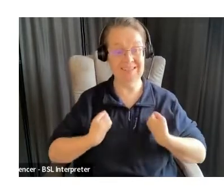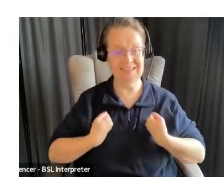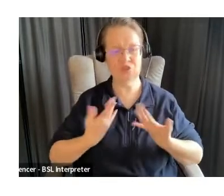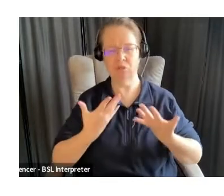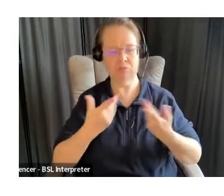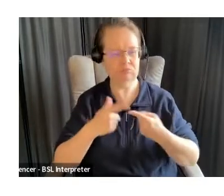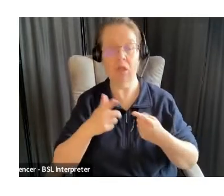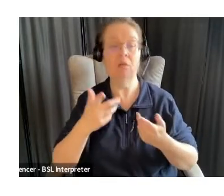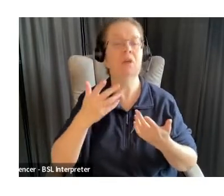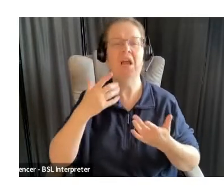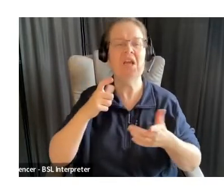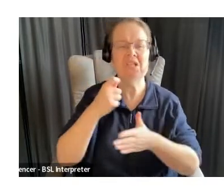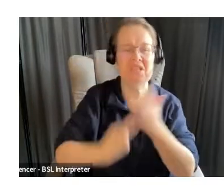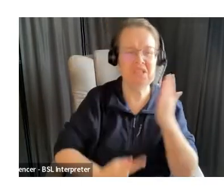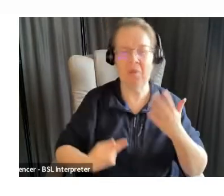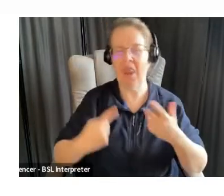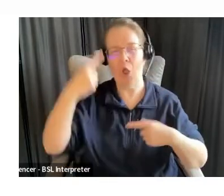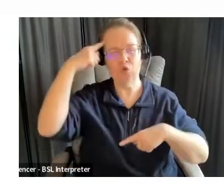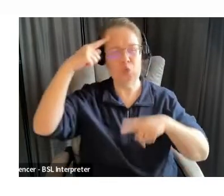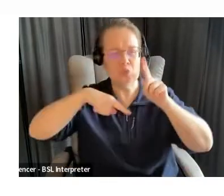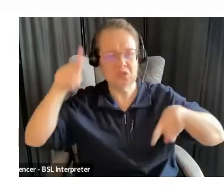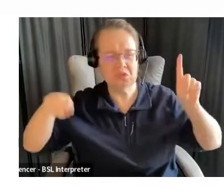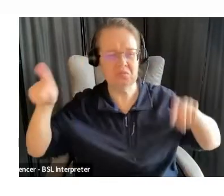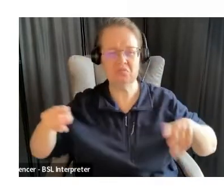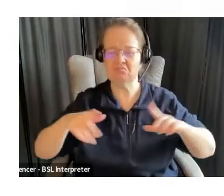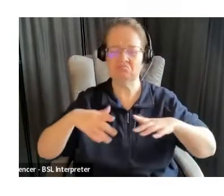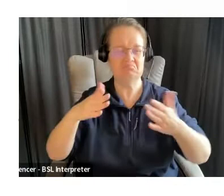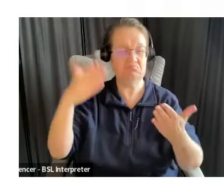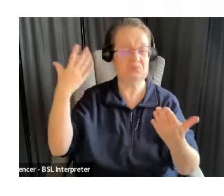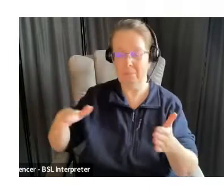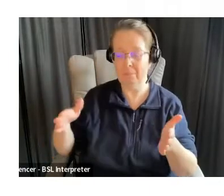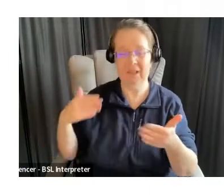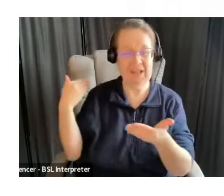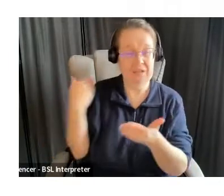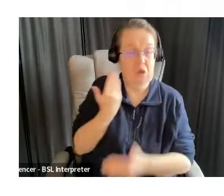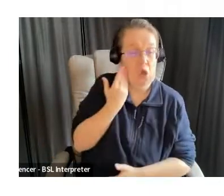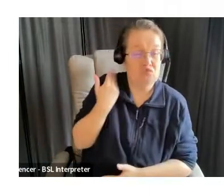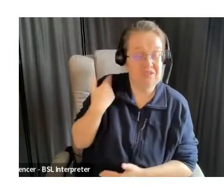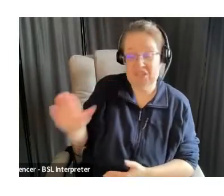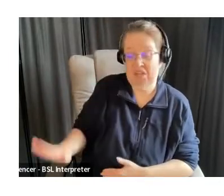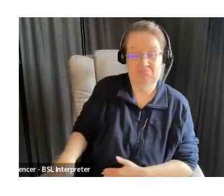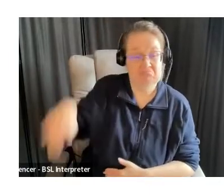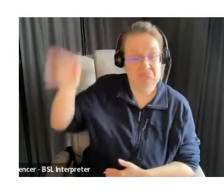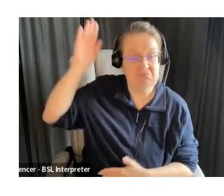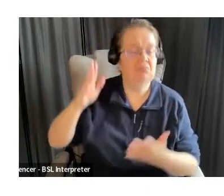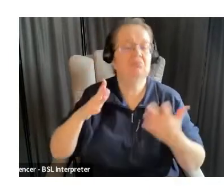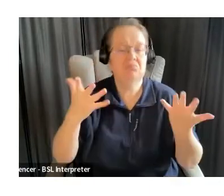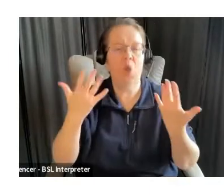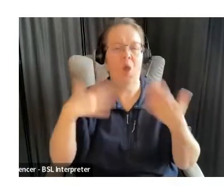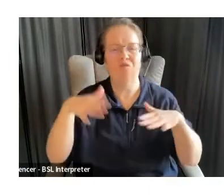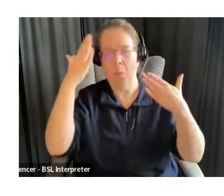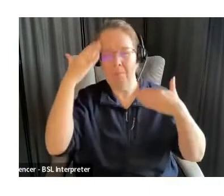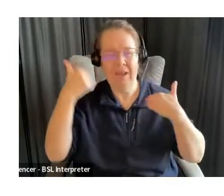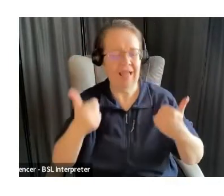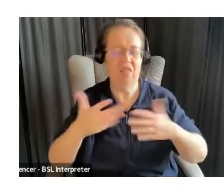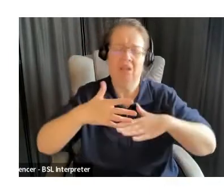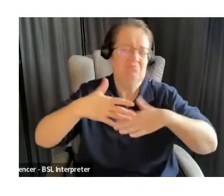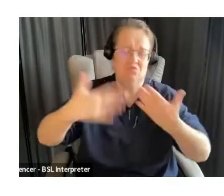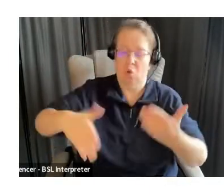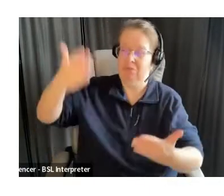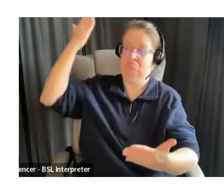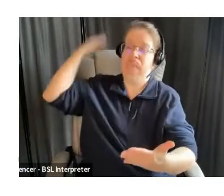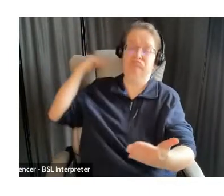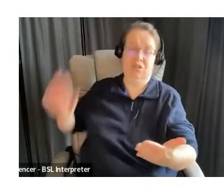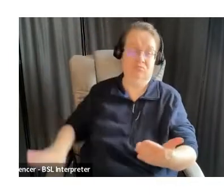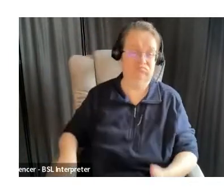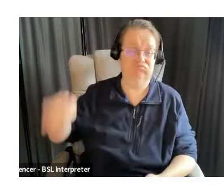had your disability or your neurodiversity or your short or long-term mental or physical condition from way back, or it may be